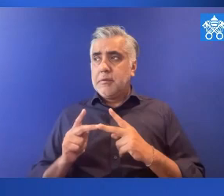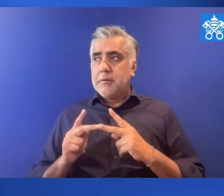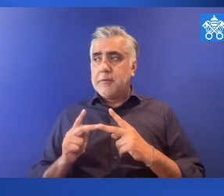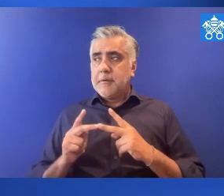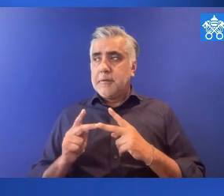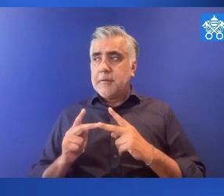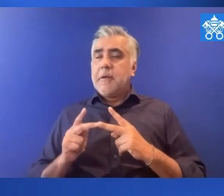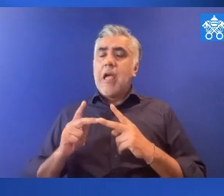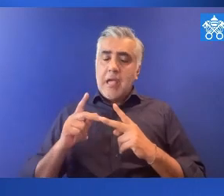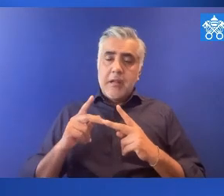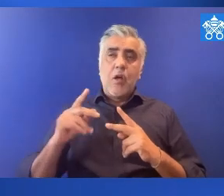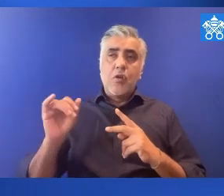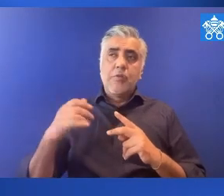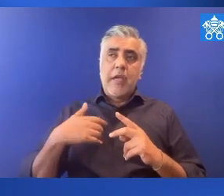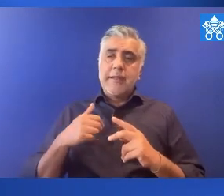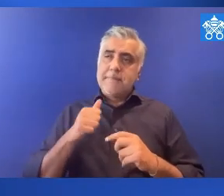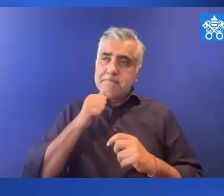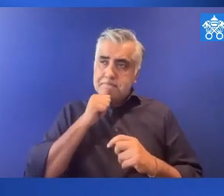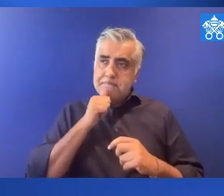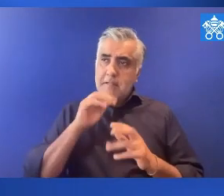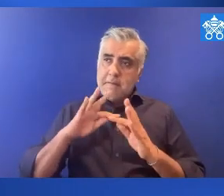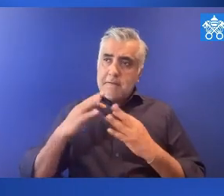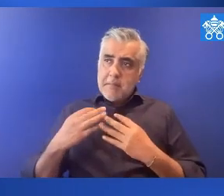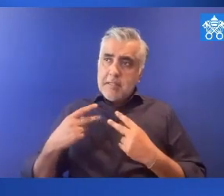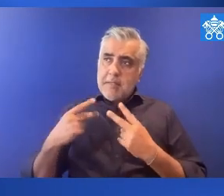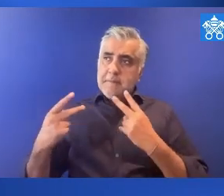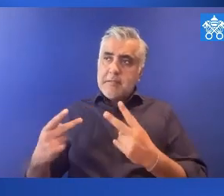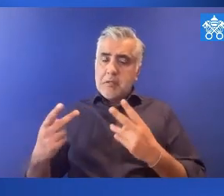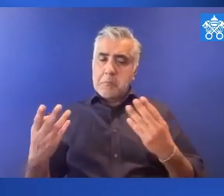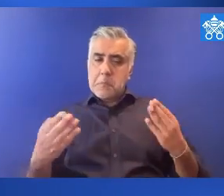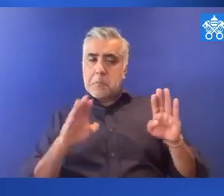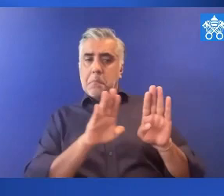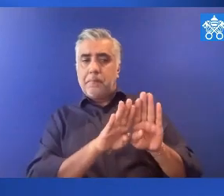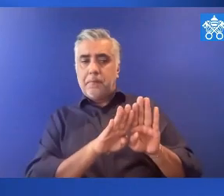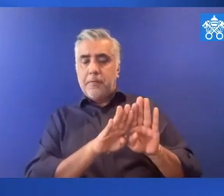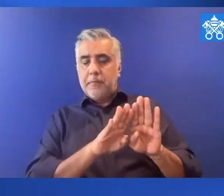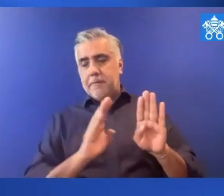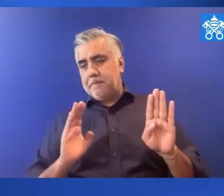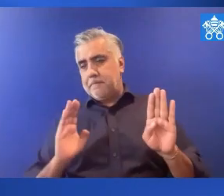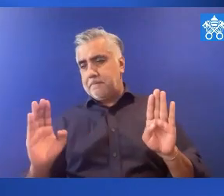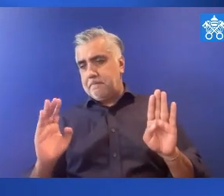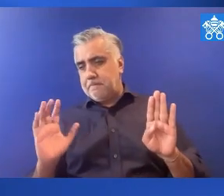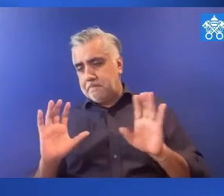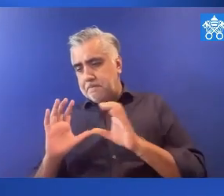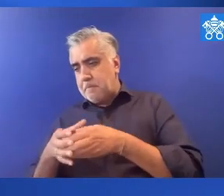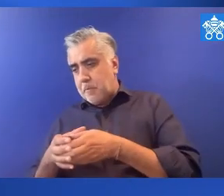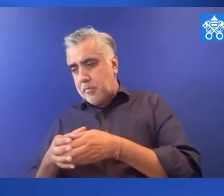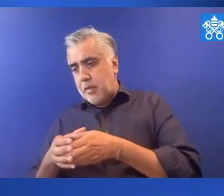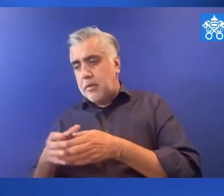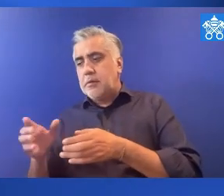Rabezzana's house for lunch. It was a private and intimate family visit, and it was not open to the